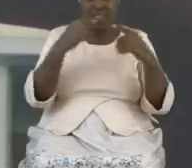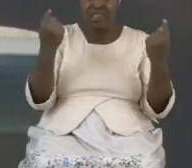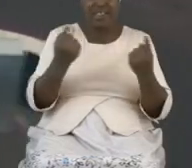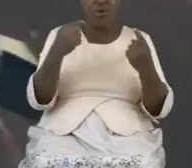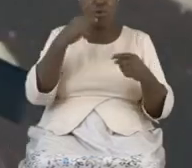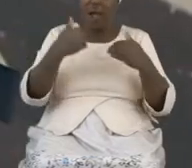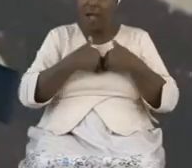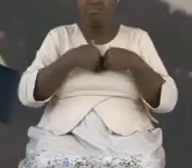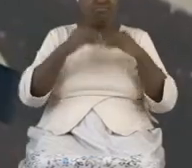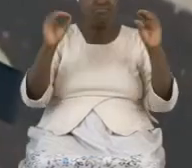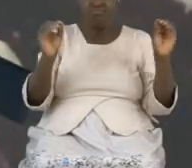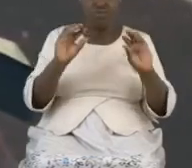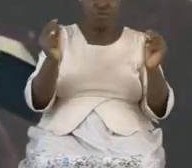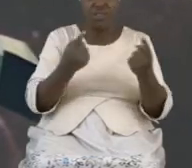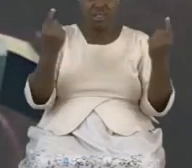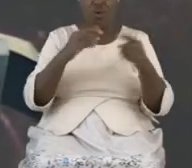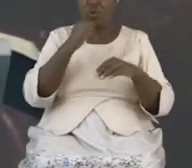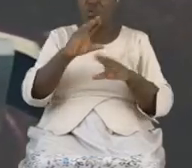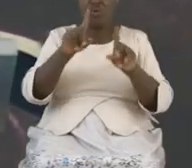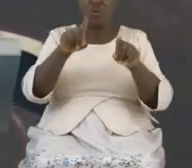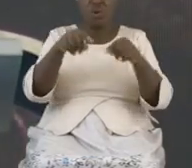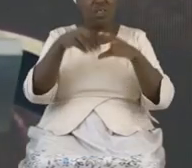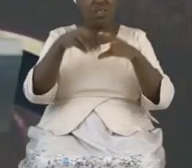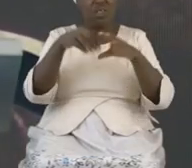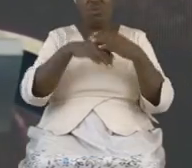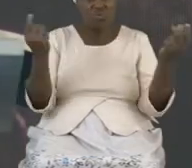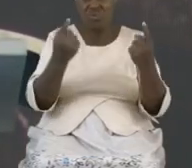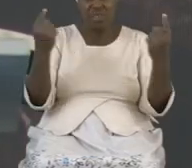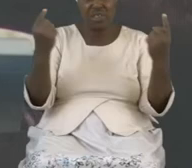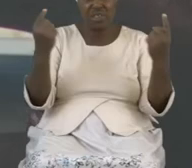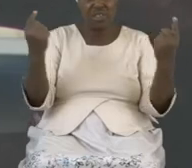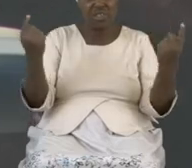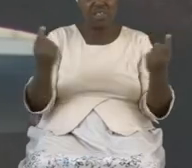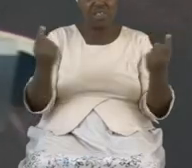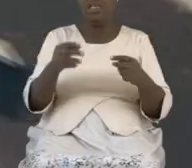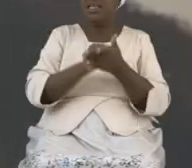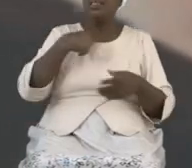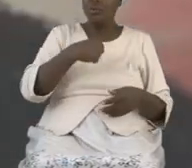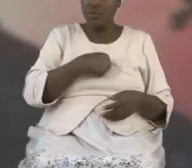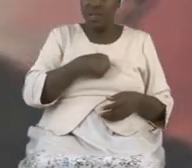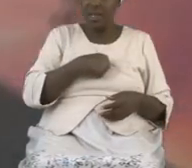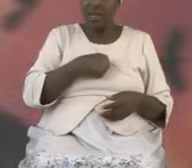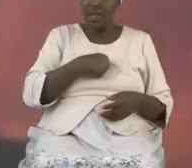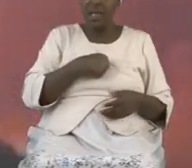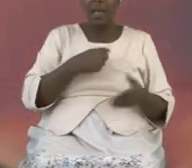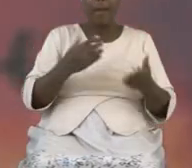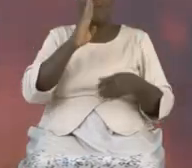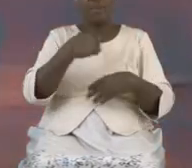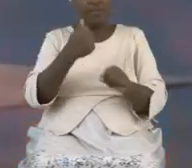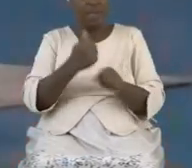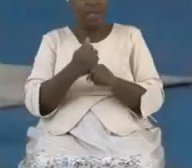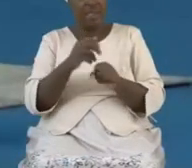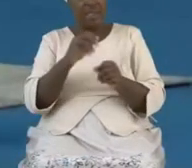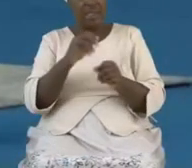sin? Who committed no sin? "That we might be made," that's the purpose, "that